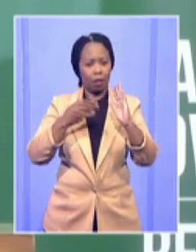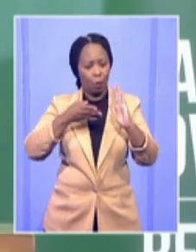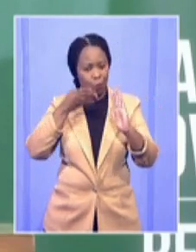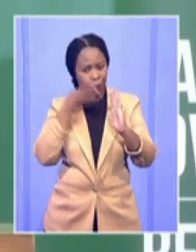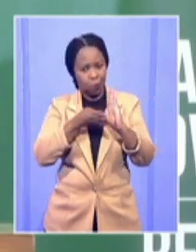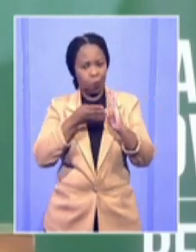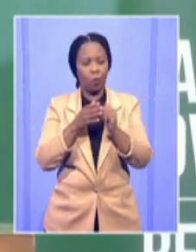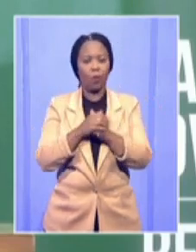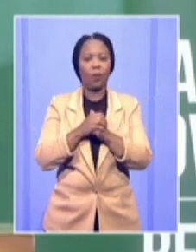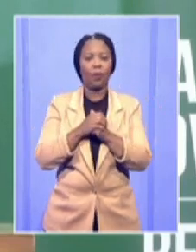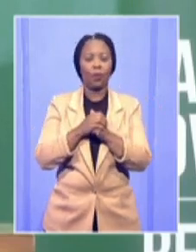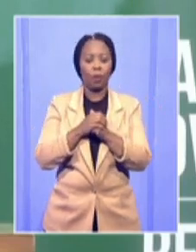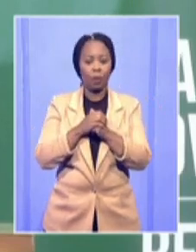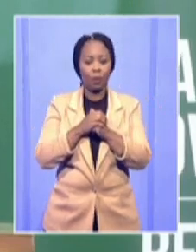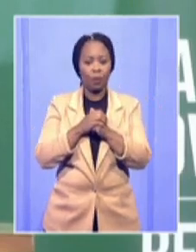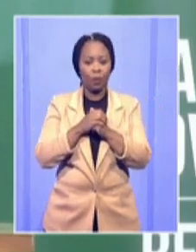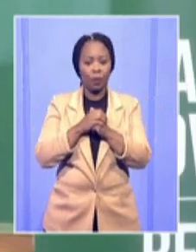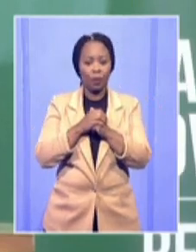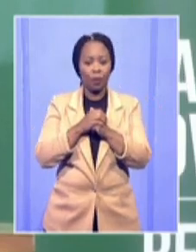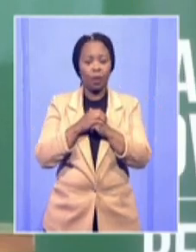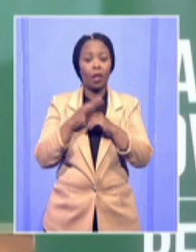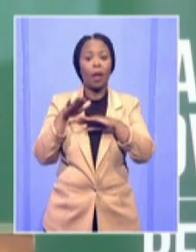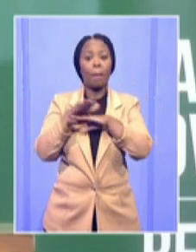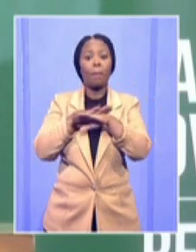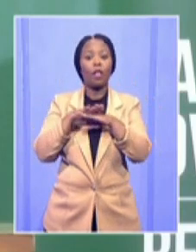based on the information available at the time.